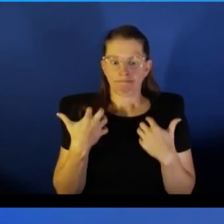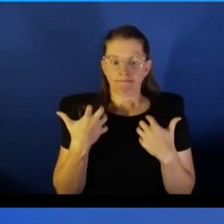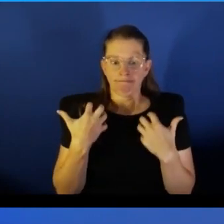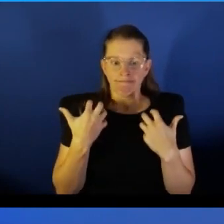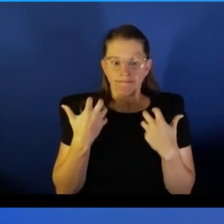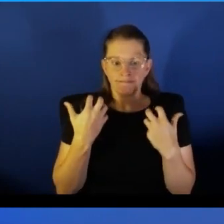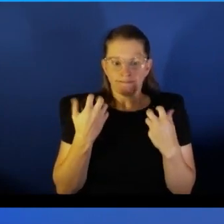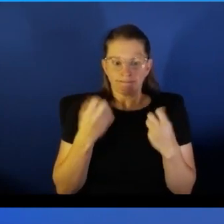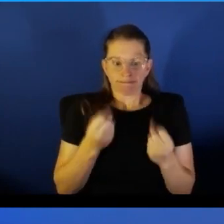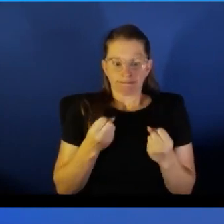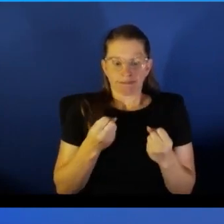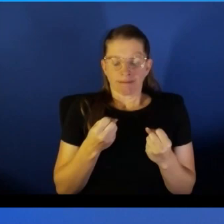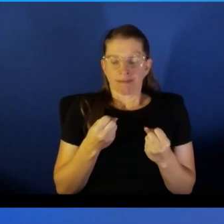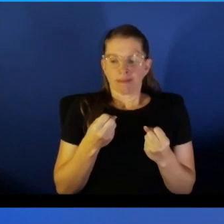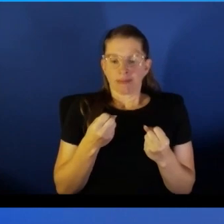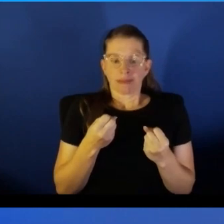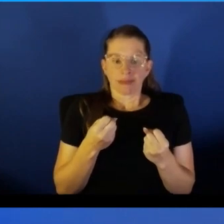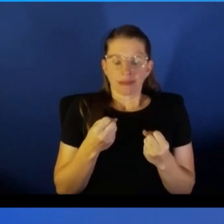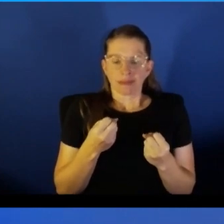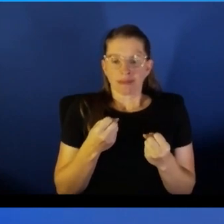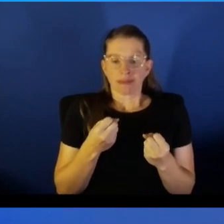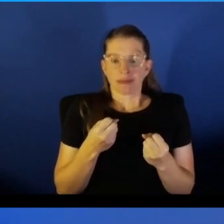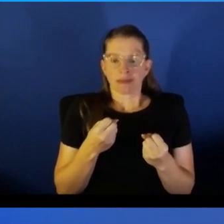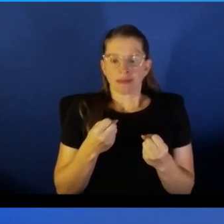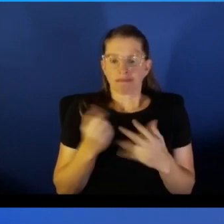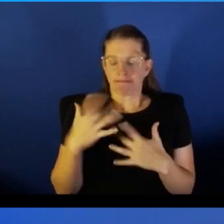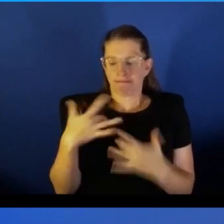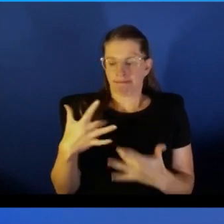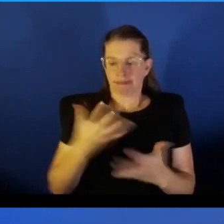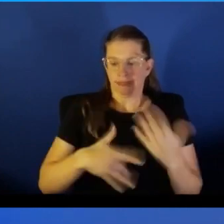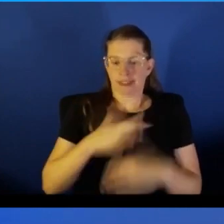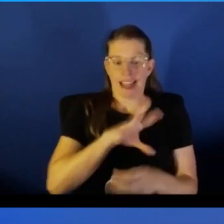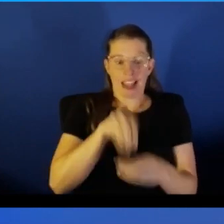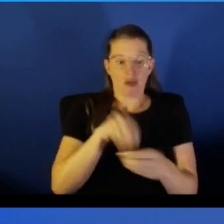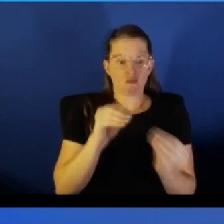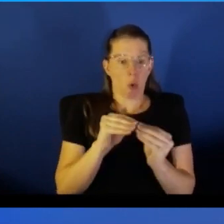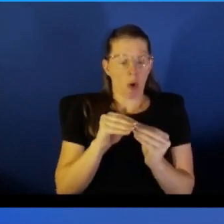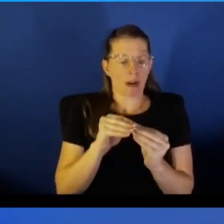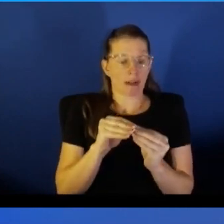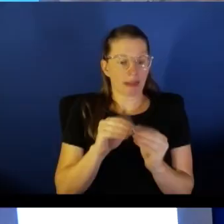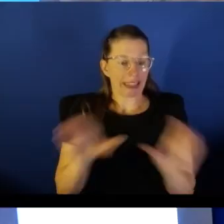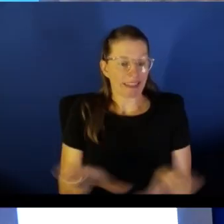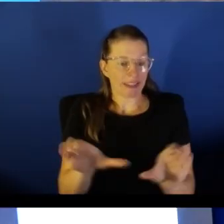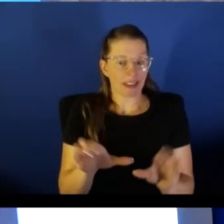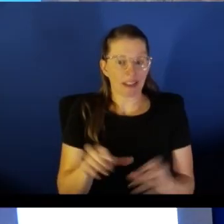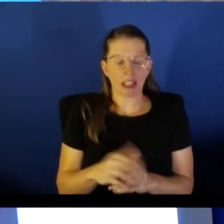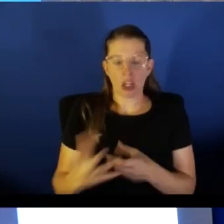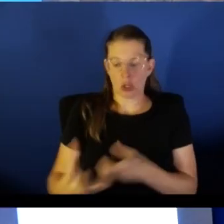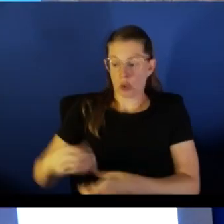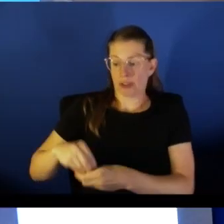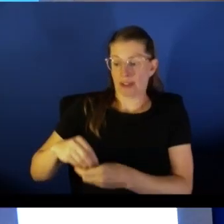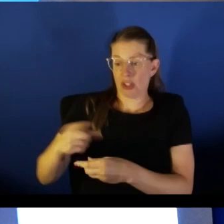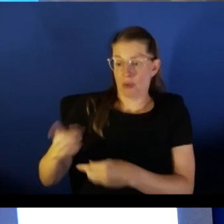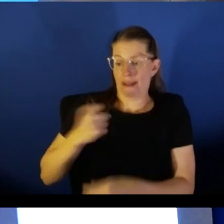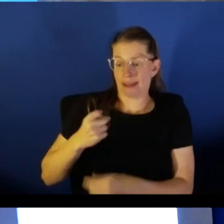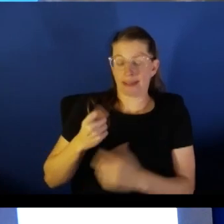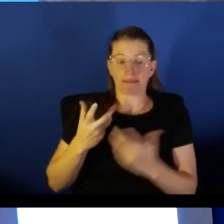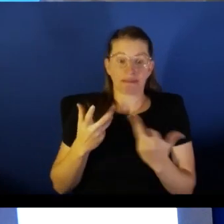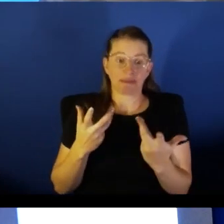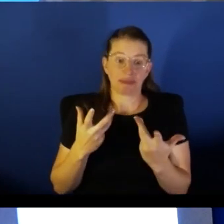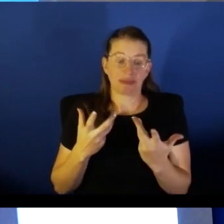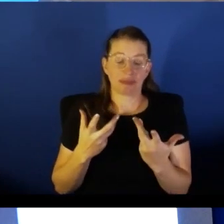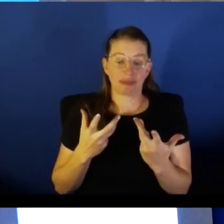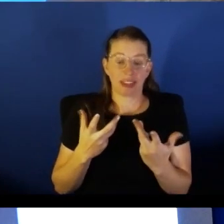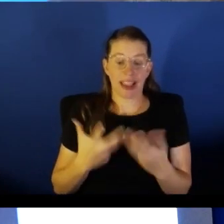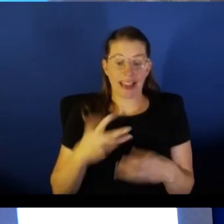settings and people, and then be more likely to engage in activities. And we asked about inclusivity, and so and to engage with your community